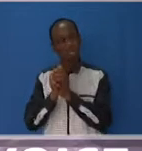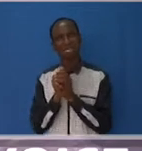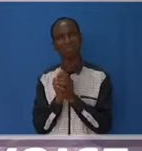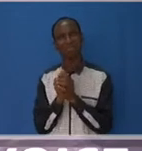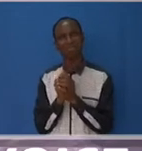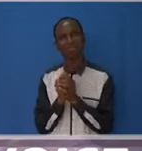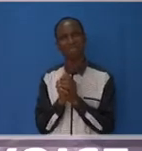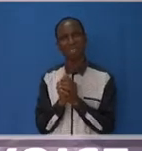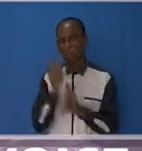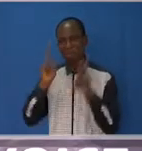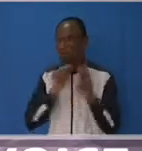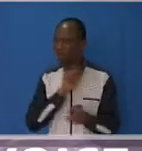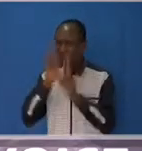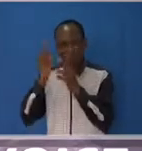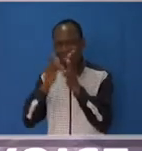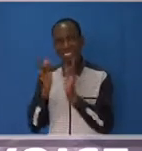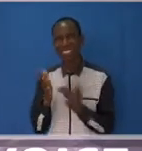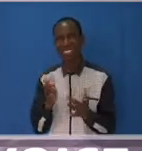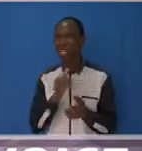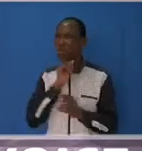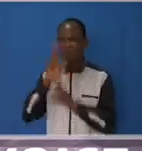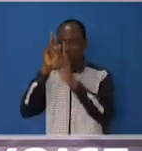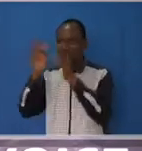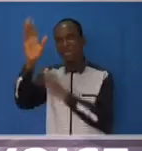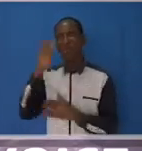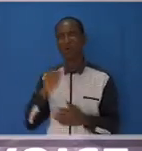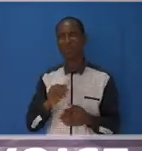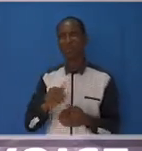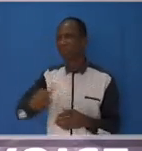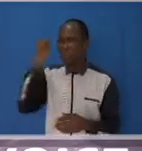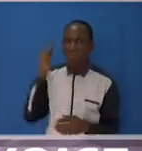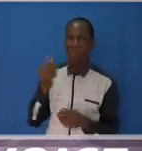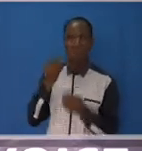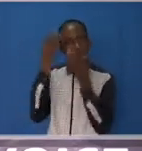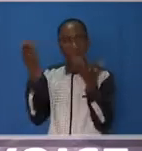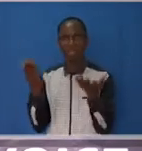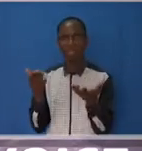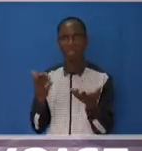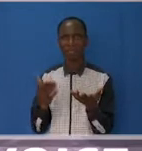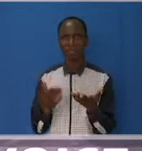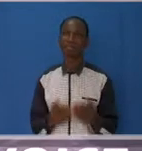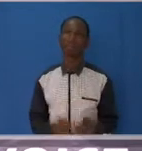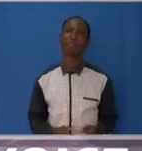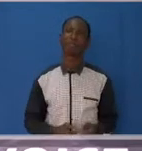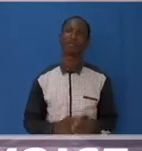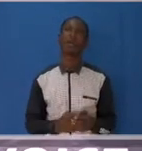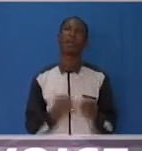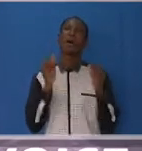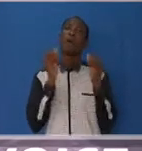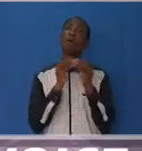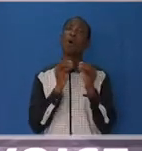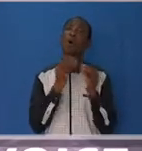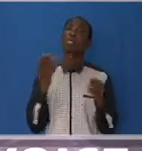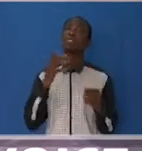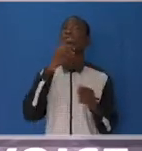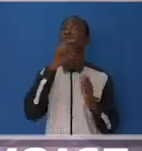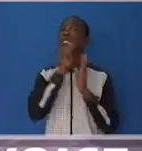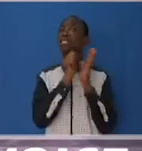mu nyeme bi wo ha e wo bible no mu nkankan apam dada no mu a onyankopon hwehwɛ